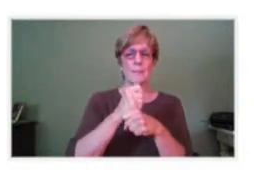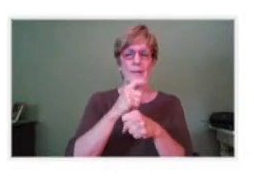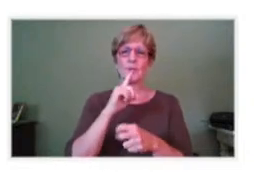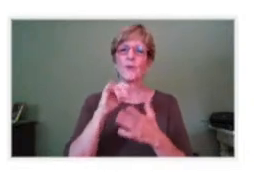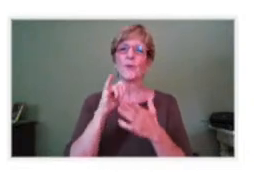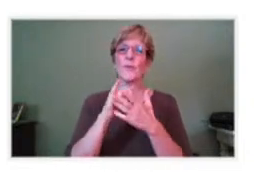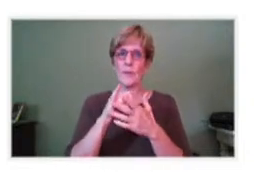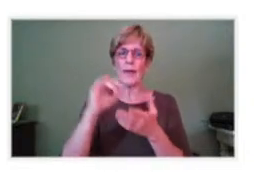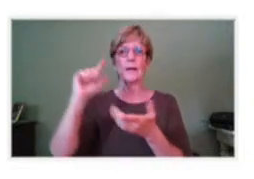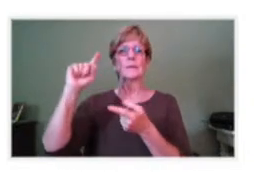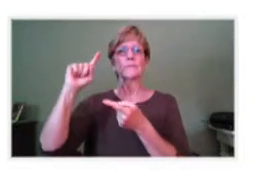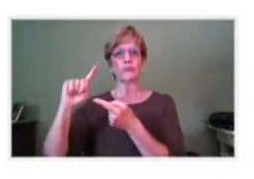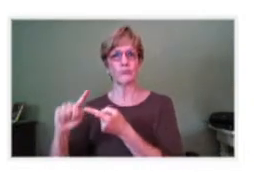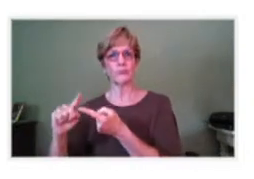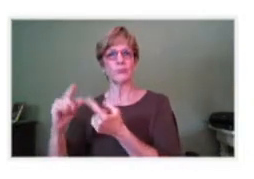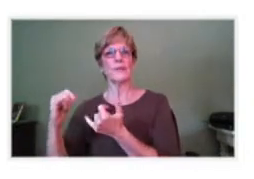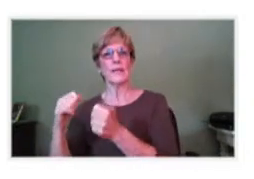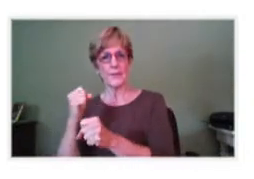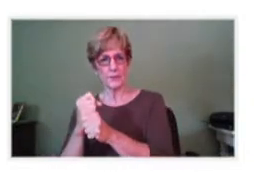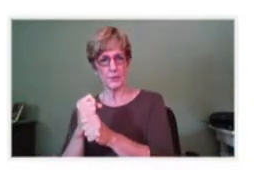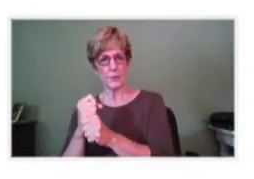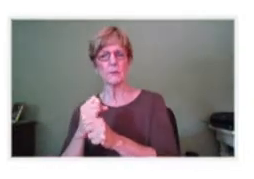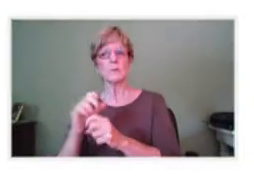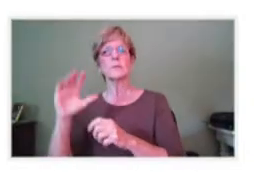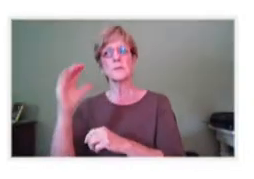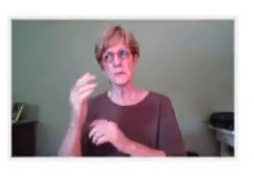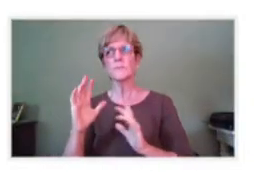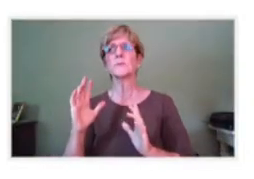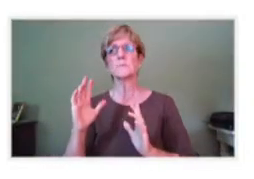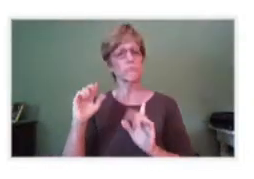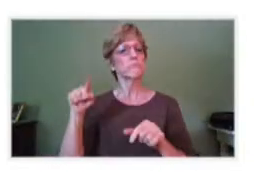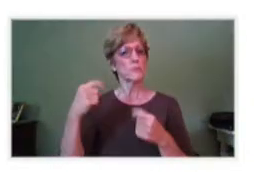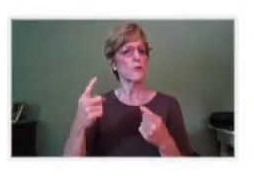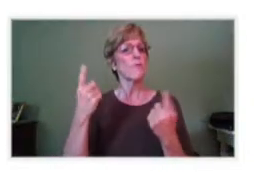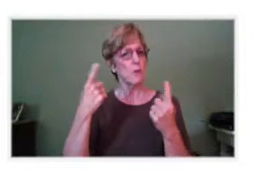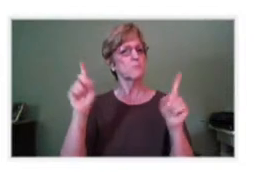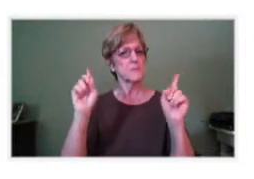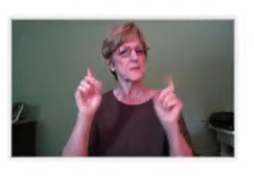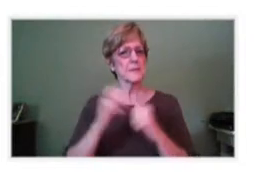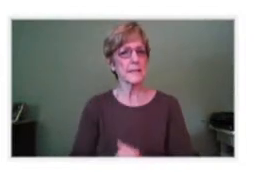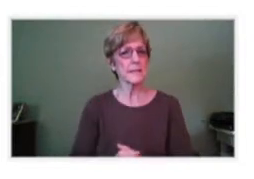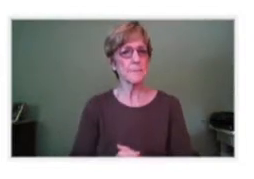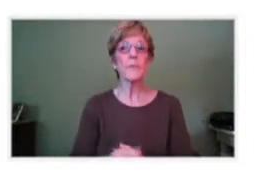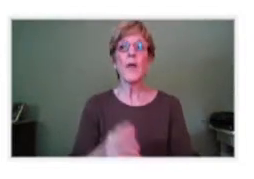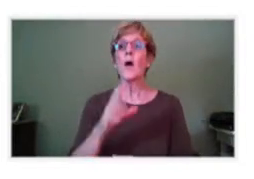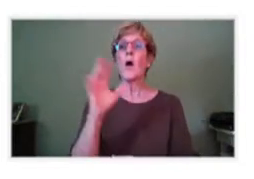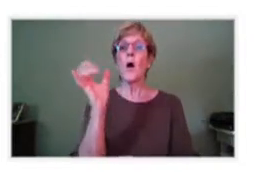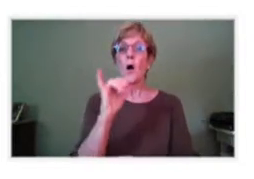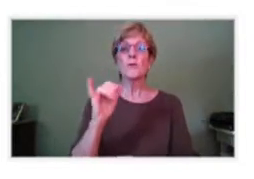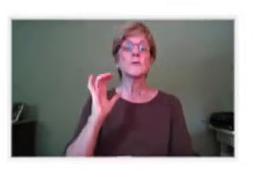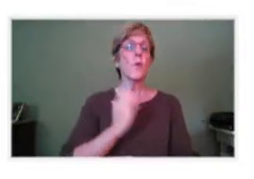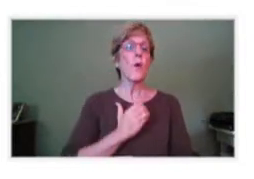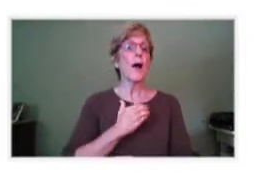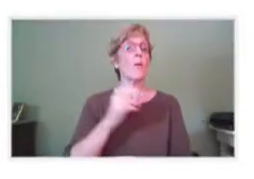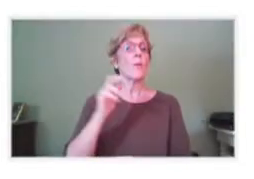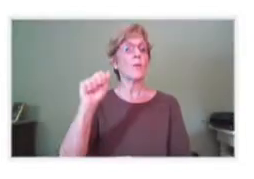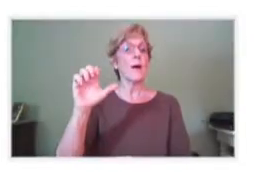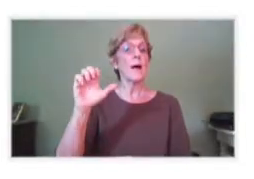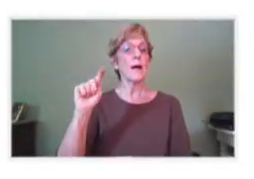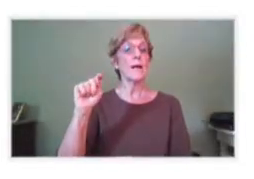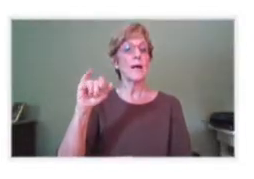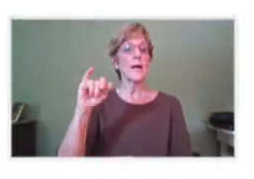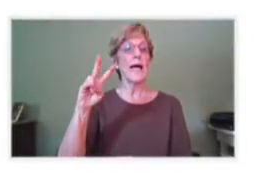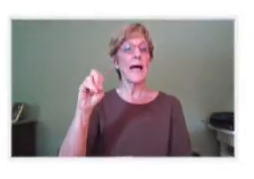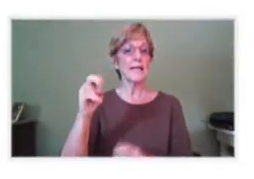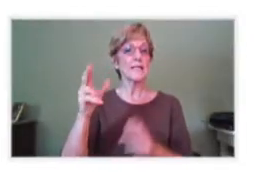on to this year. And so far, it seems we're being successful in that area as well. And also our active shooter training within CMPD.